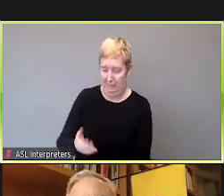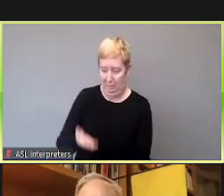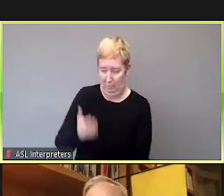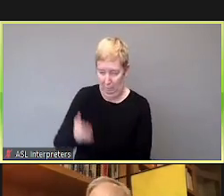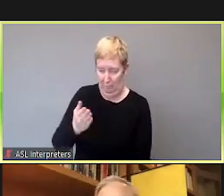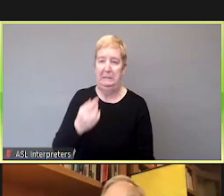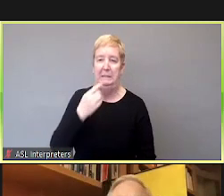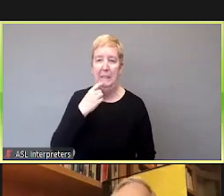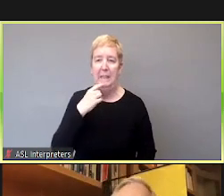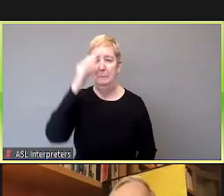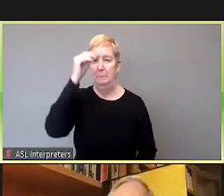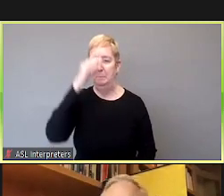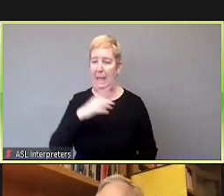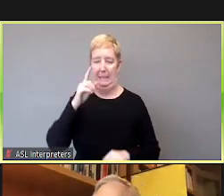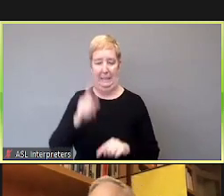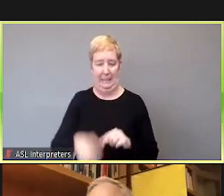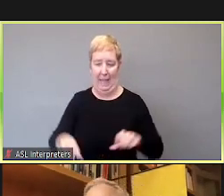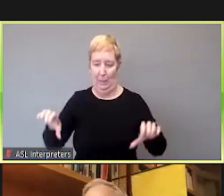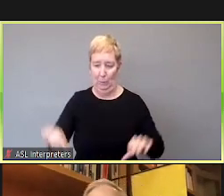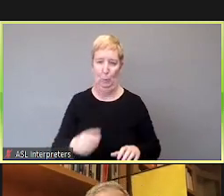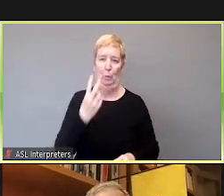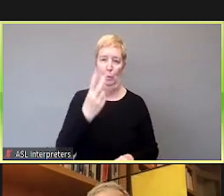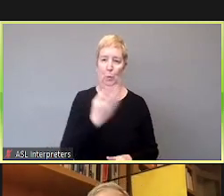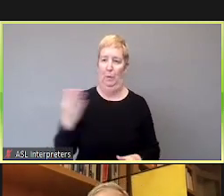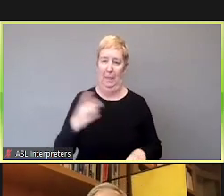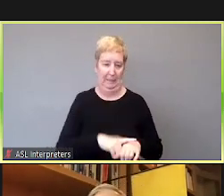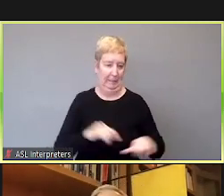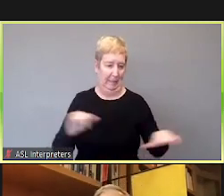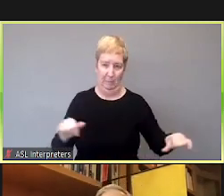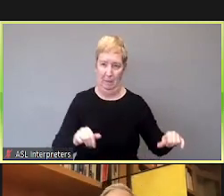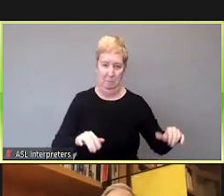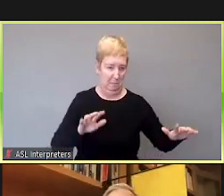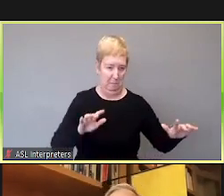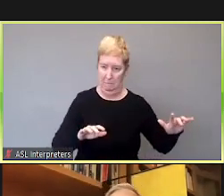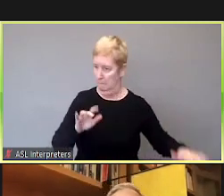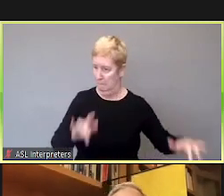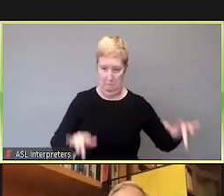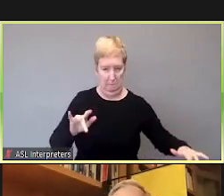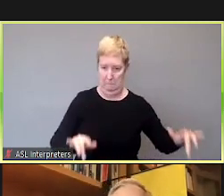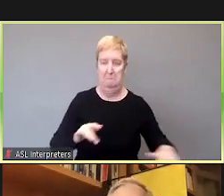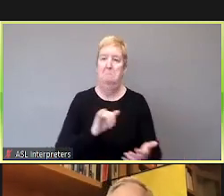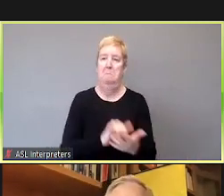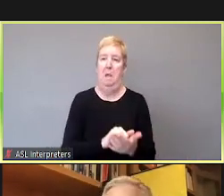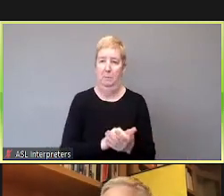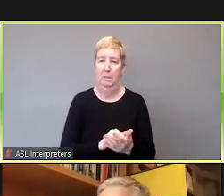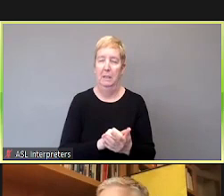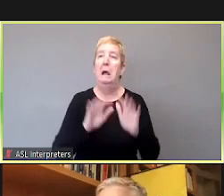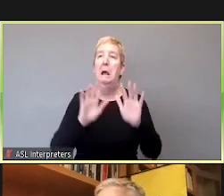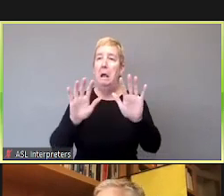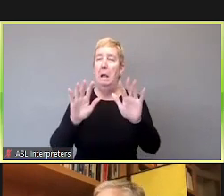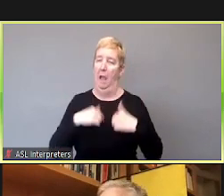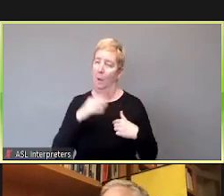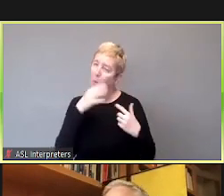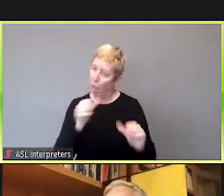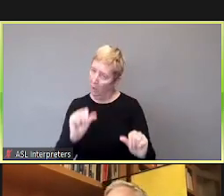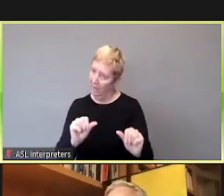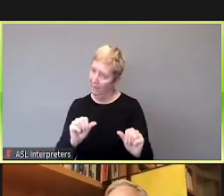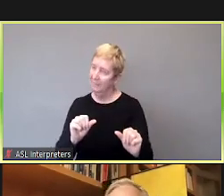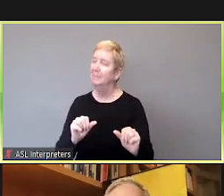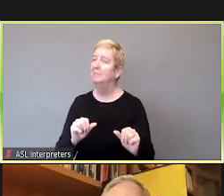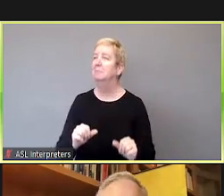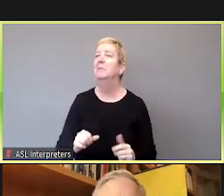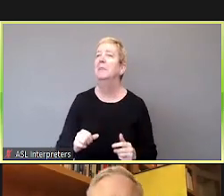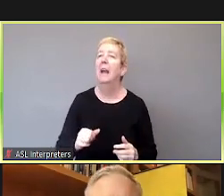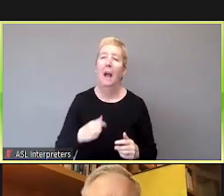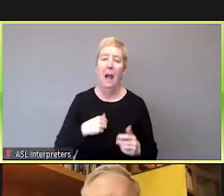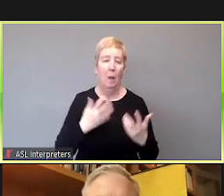multitasking, but I want to walk you all through a couple of web pages today. And so that's the reason I'm going to attempt to do this. But rest assured